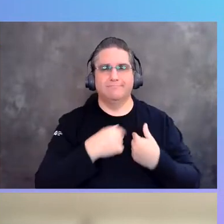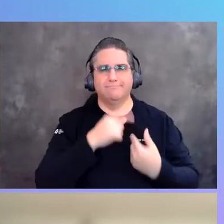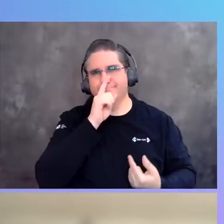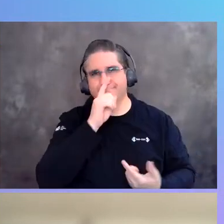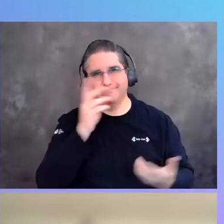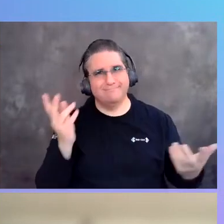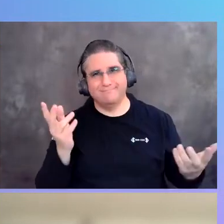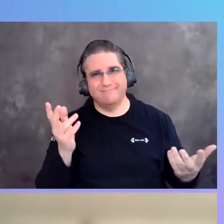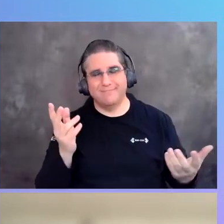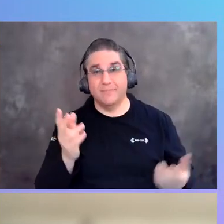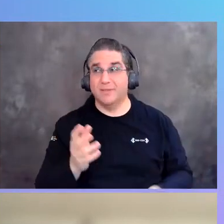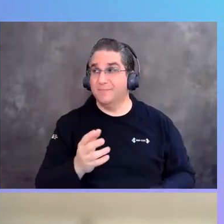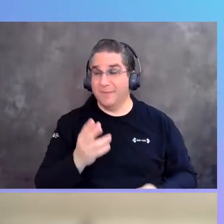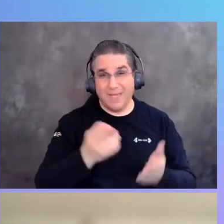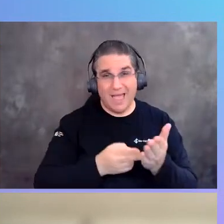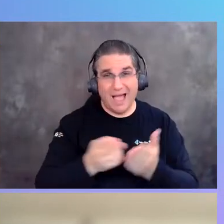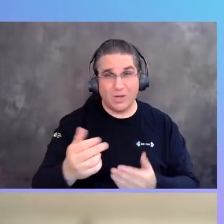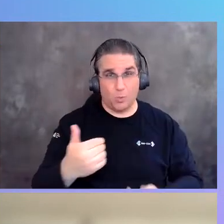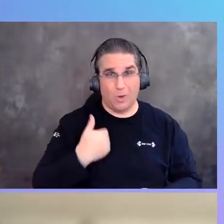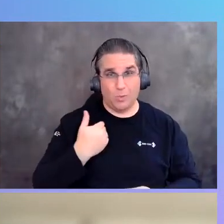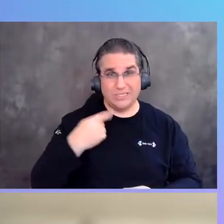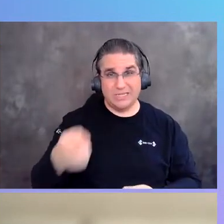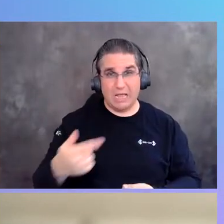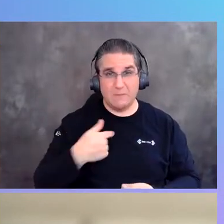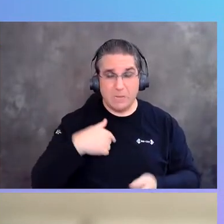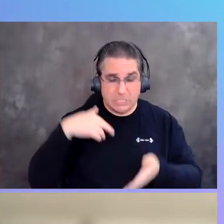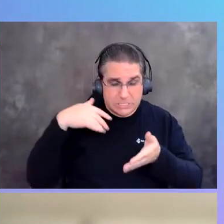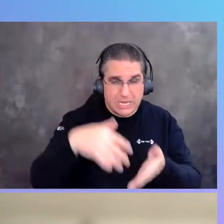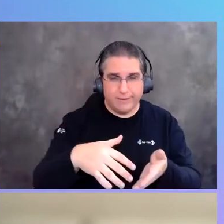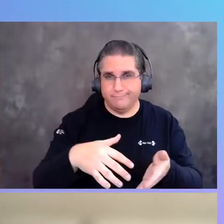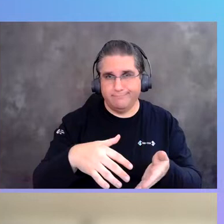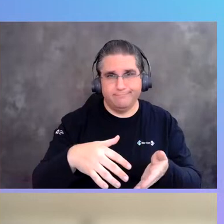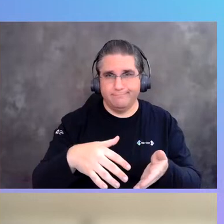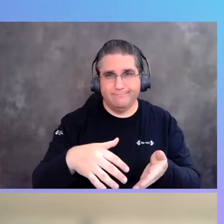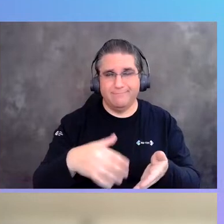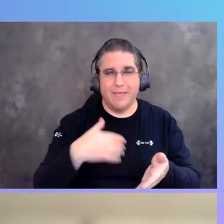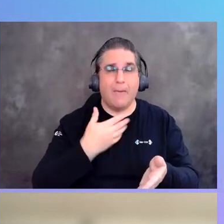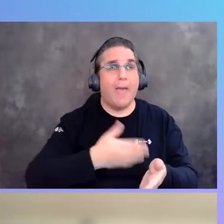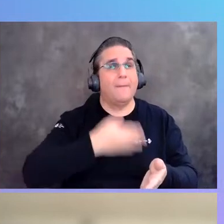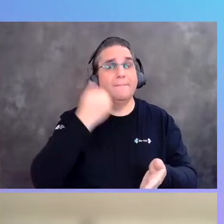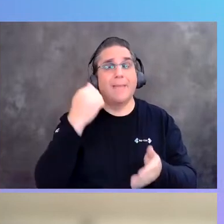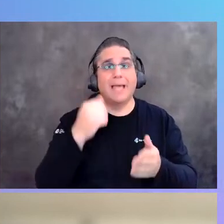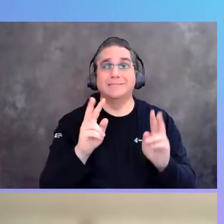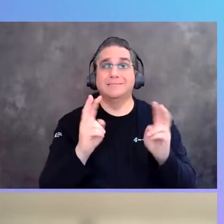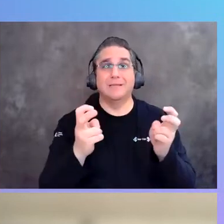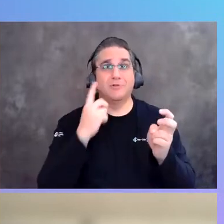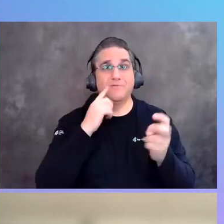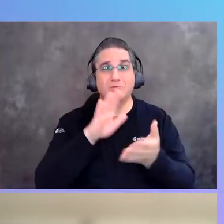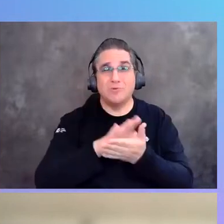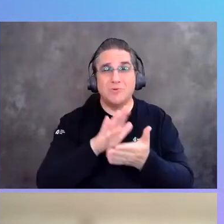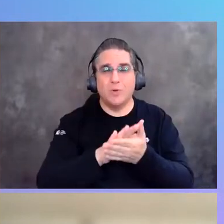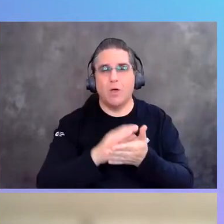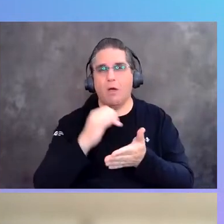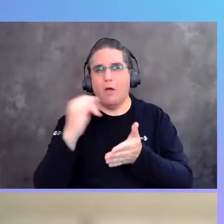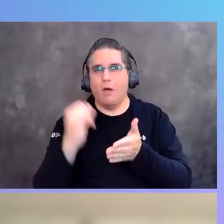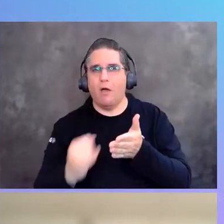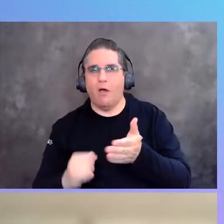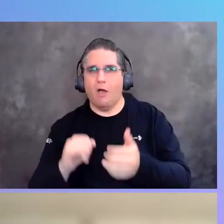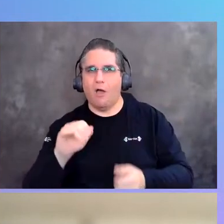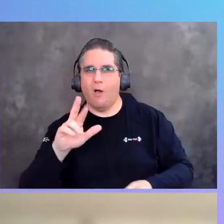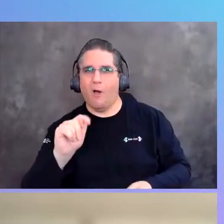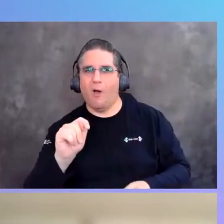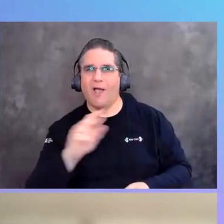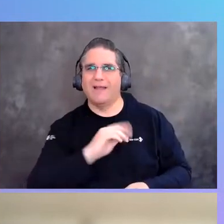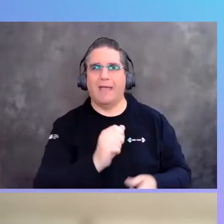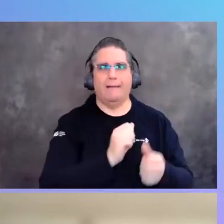very academic. My best subjects at school were art and athletics. So sports day was my jam. Like that's the time I